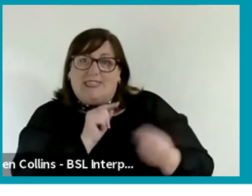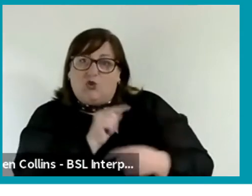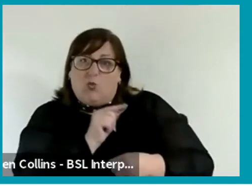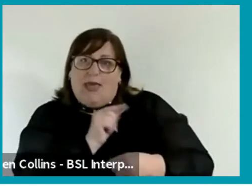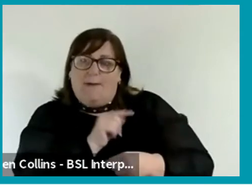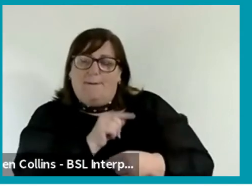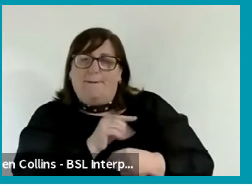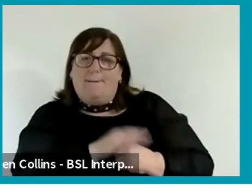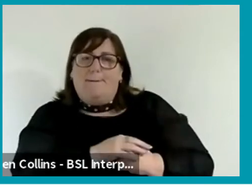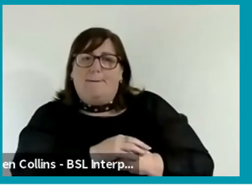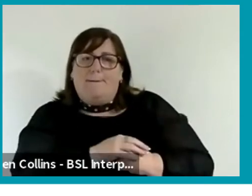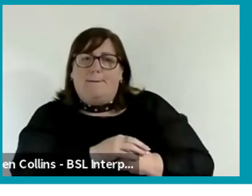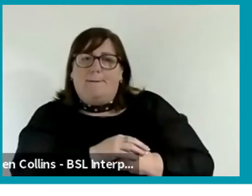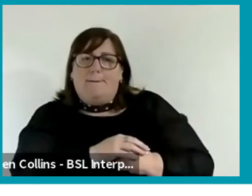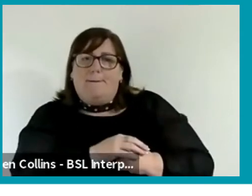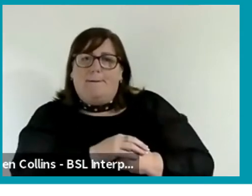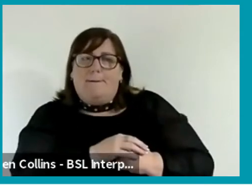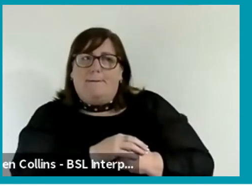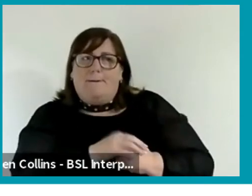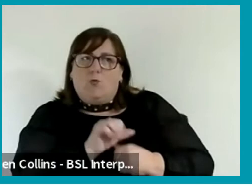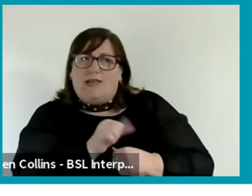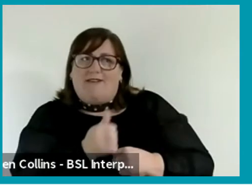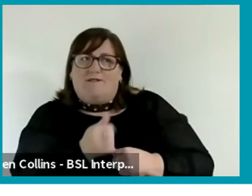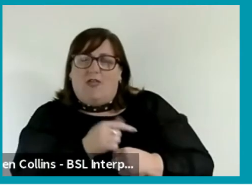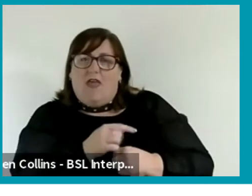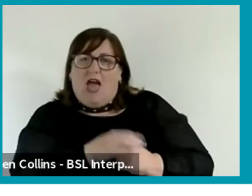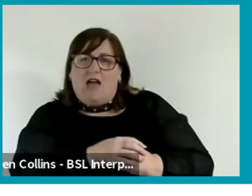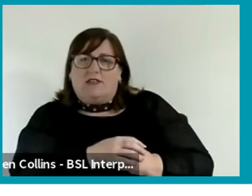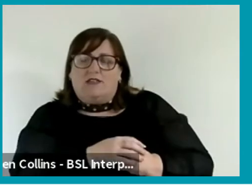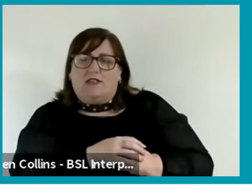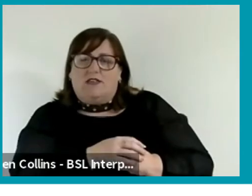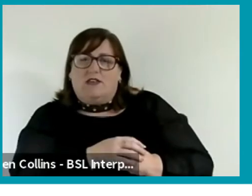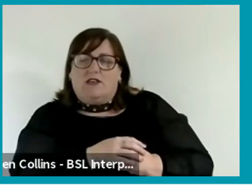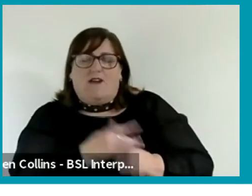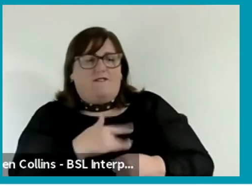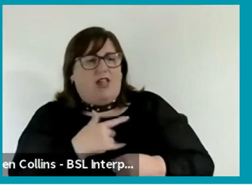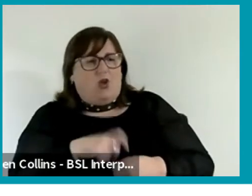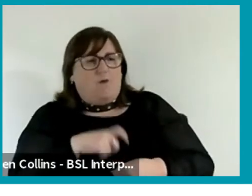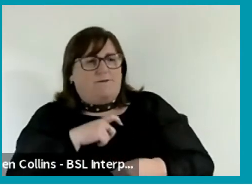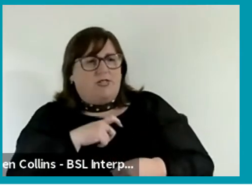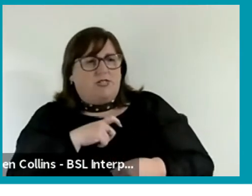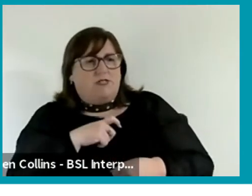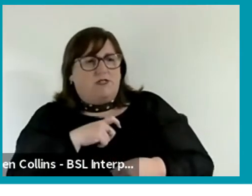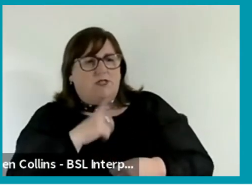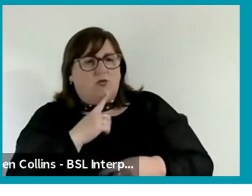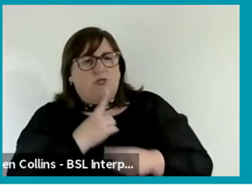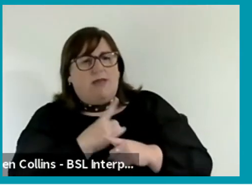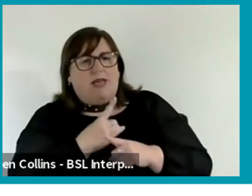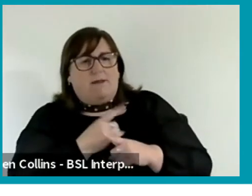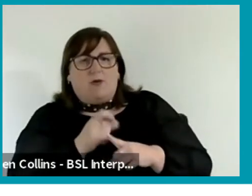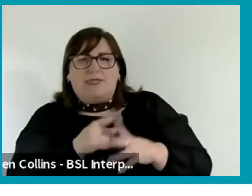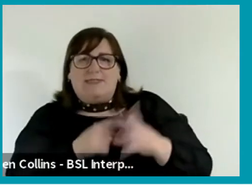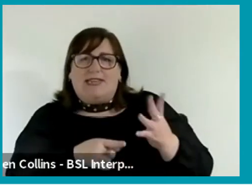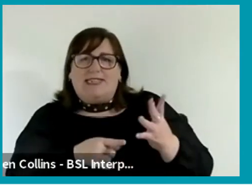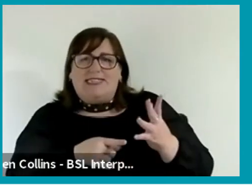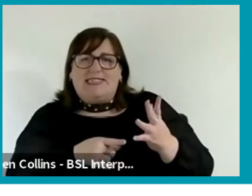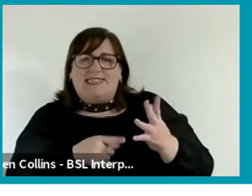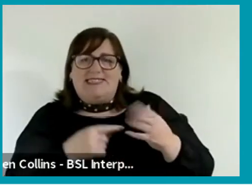it was the disability confidence, the confidence to speak about disabilities, being able-minded, bodied,